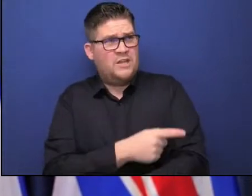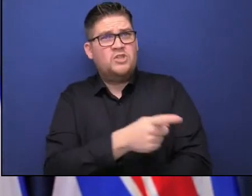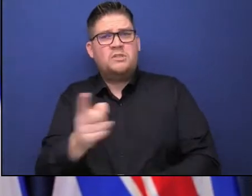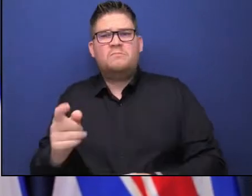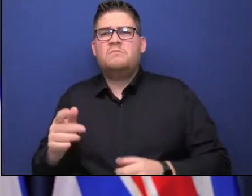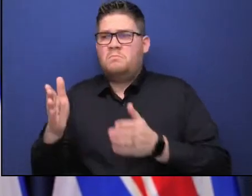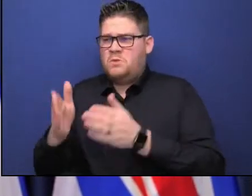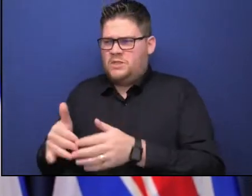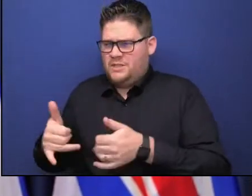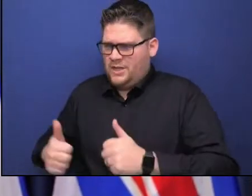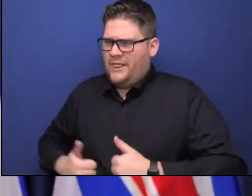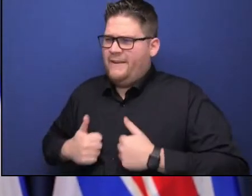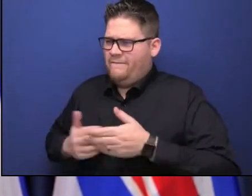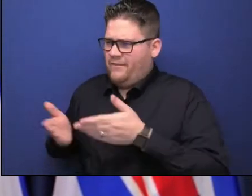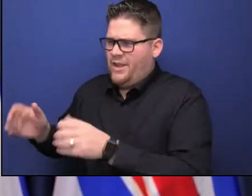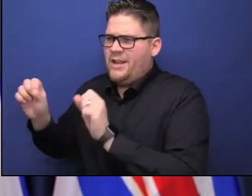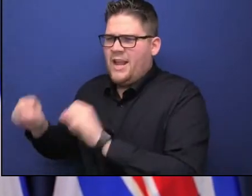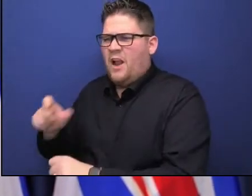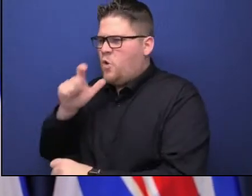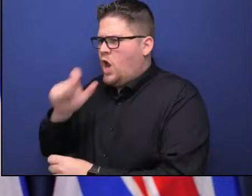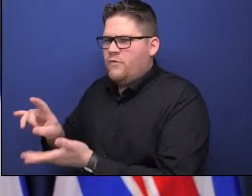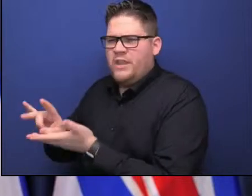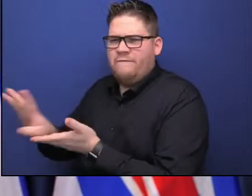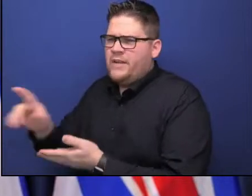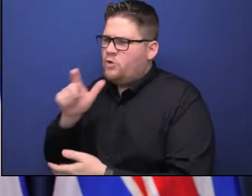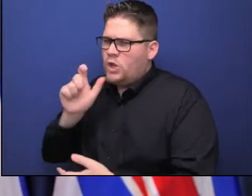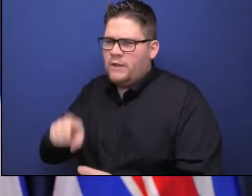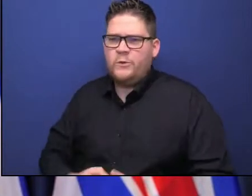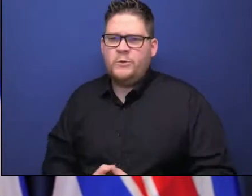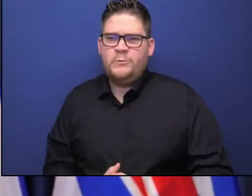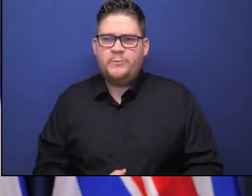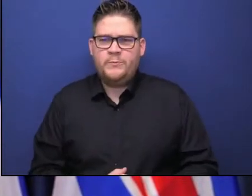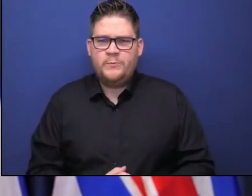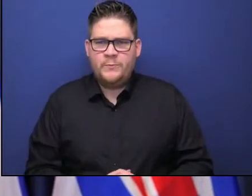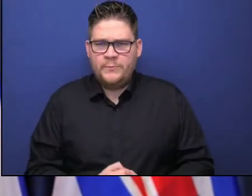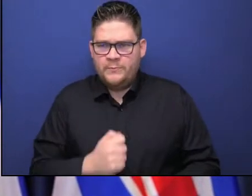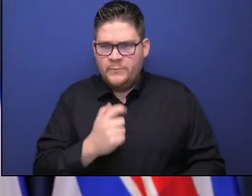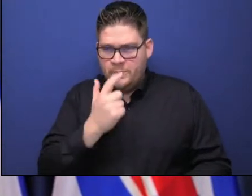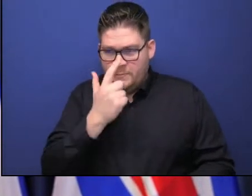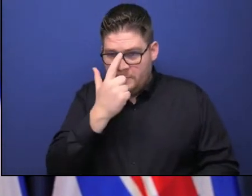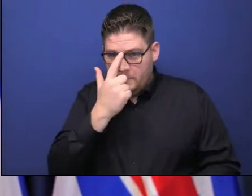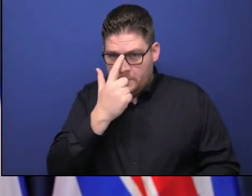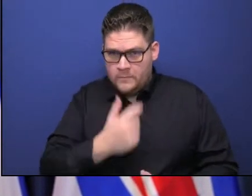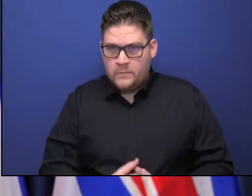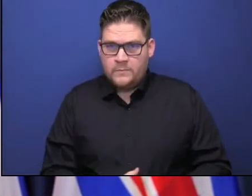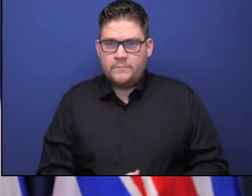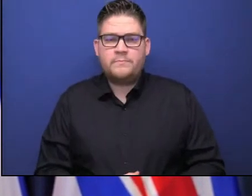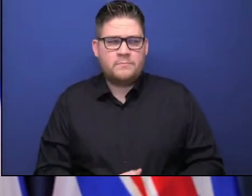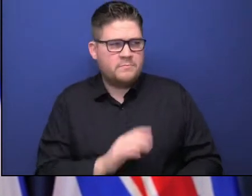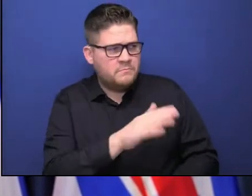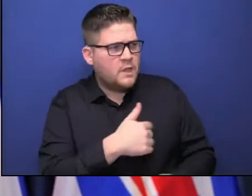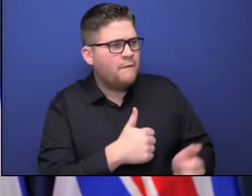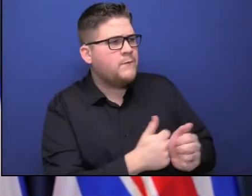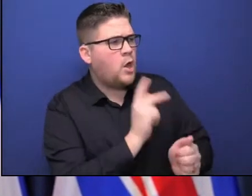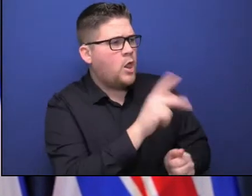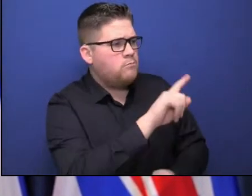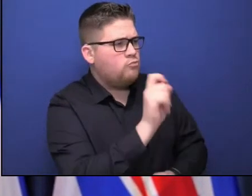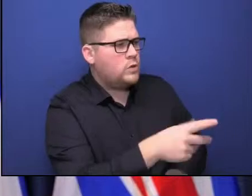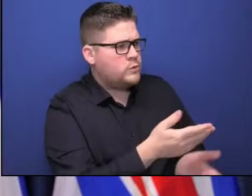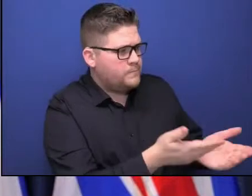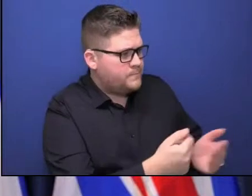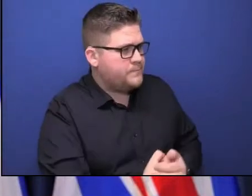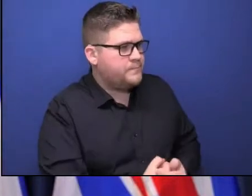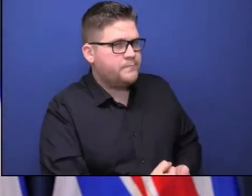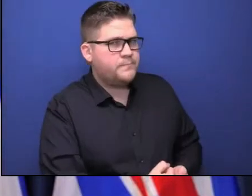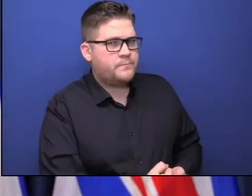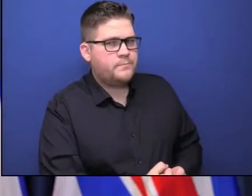Sure, thanks. So does that sort of short-circuit the like appeals process? I mean, if you have the branch approving